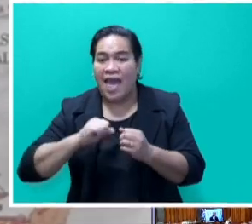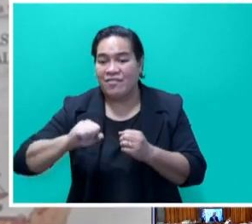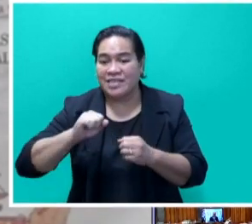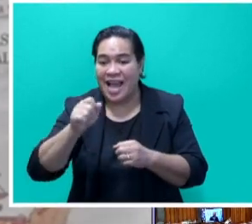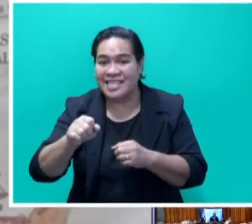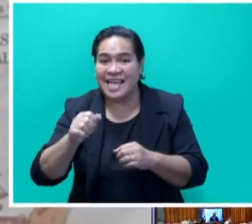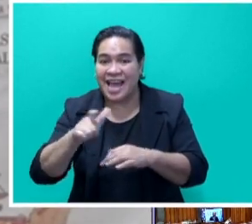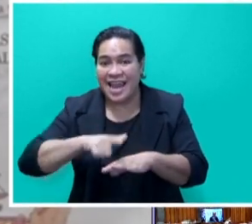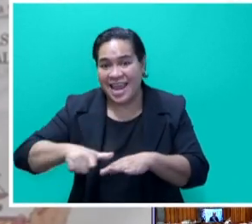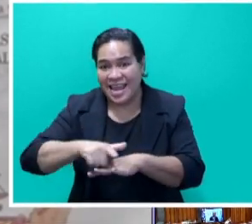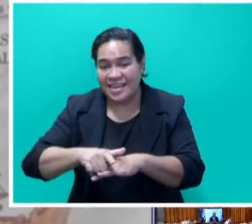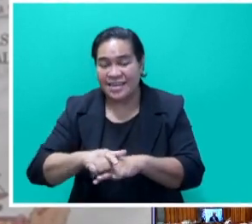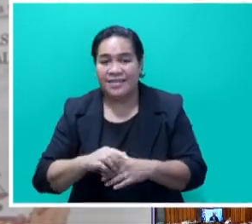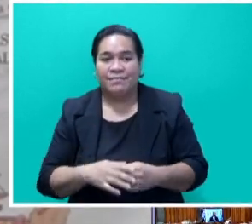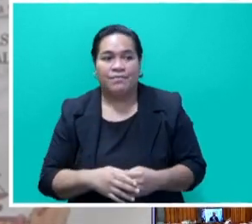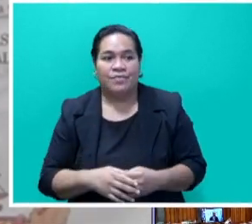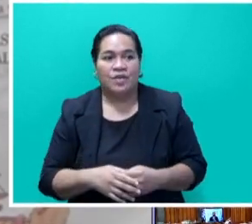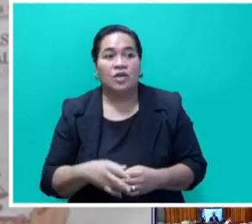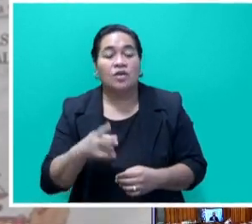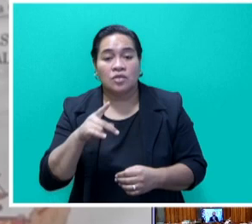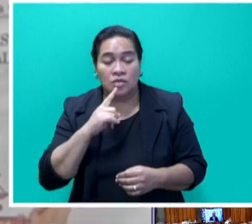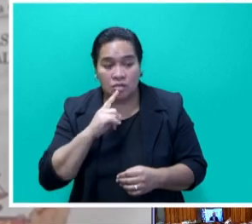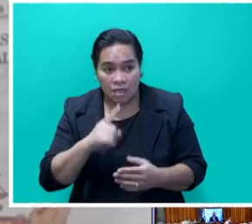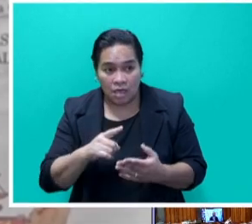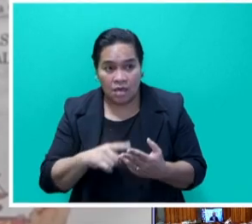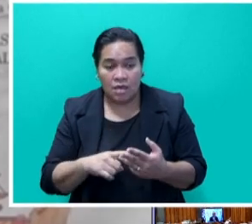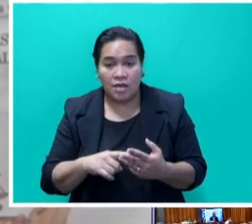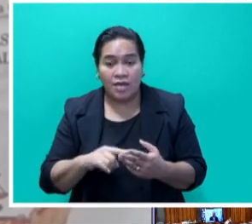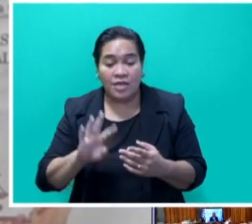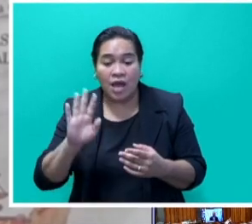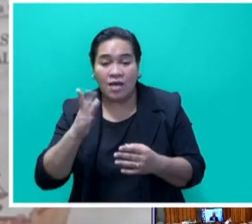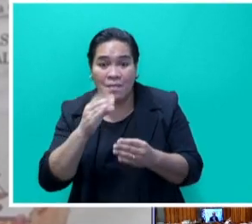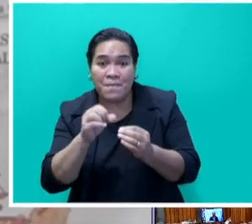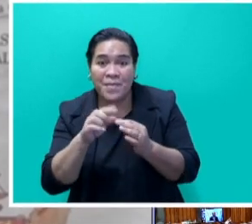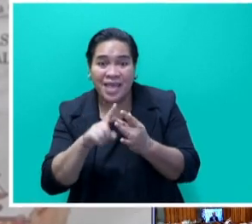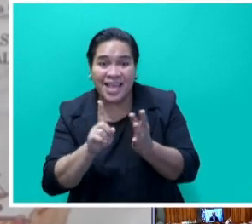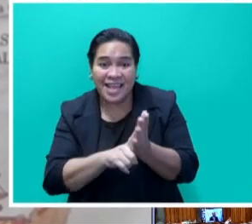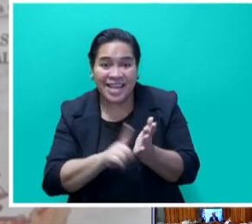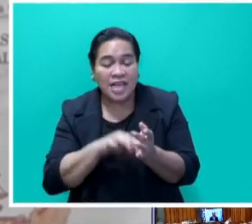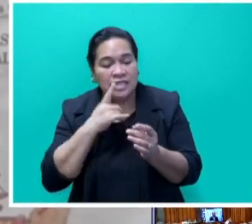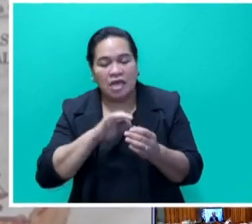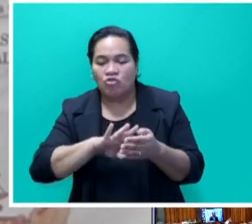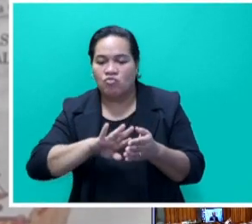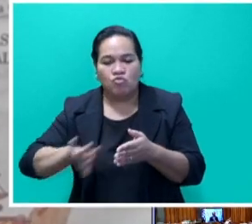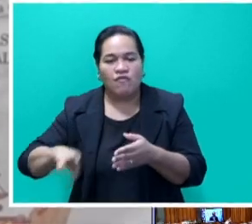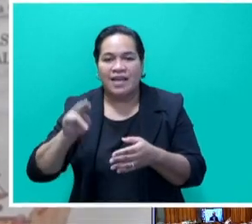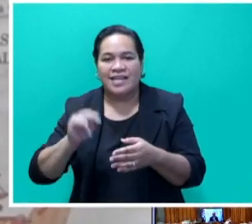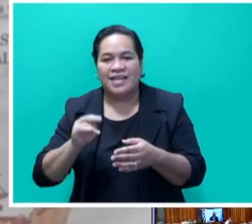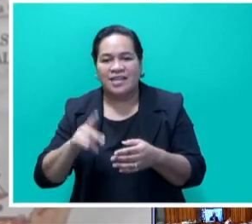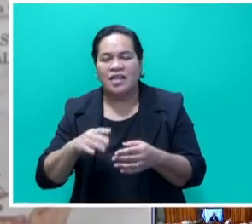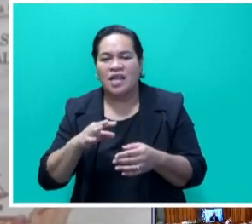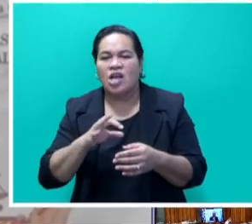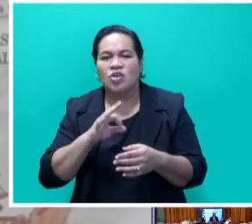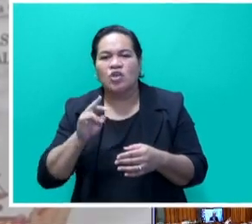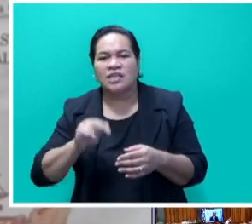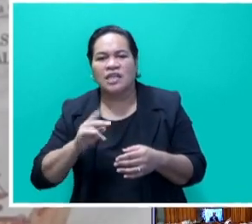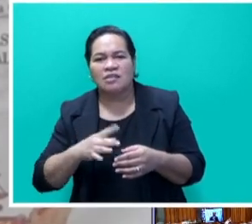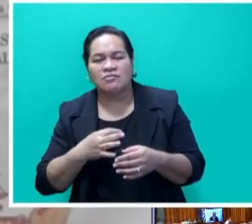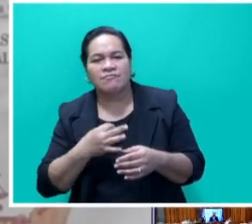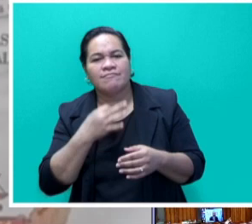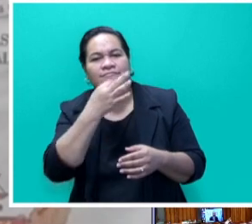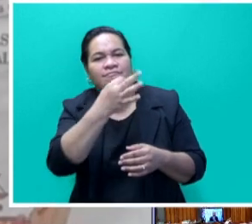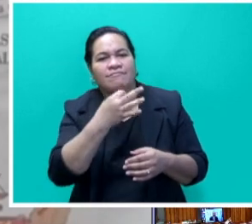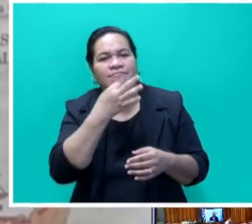Bill 16, that is one of the consequential bills, that removes the need to seek consent from the ministry for issues such